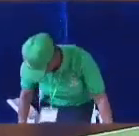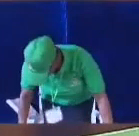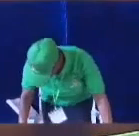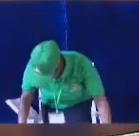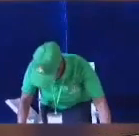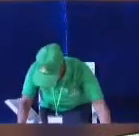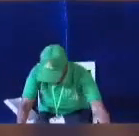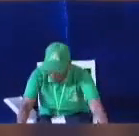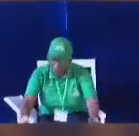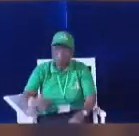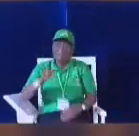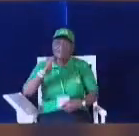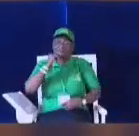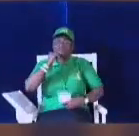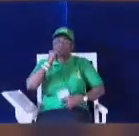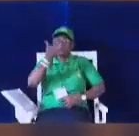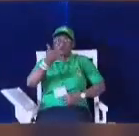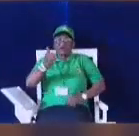Tomorrow